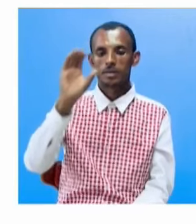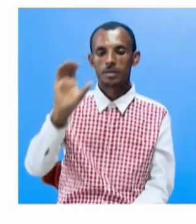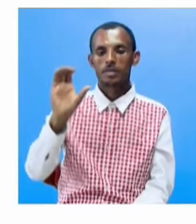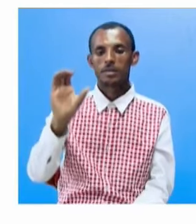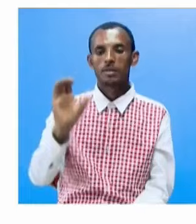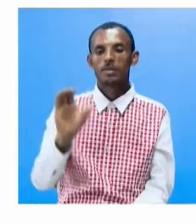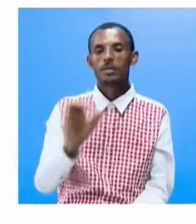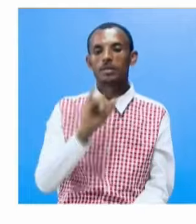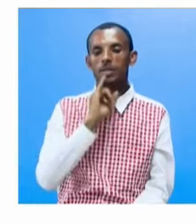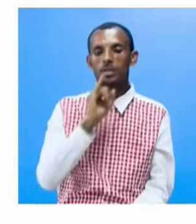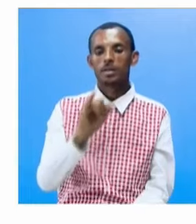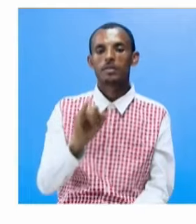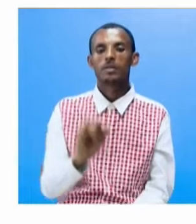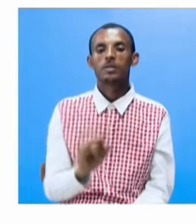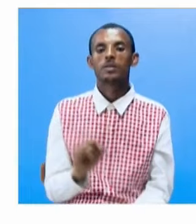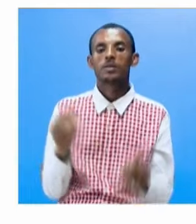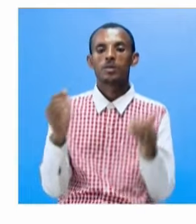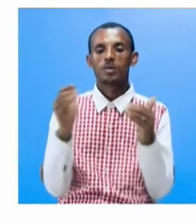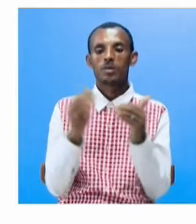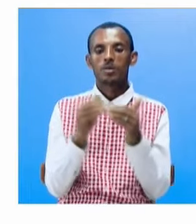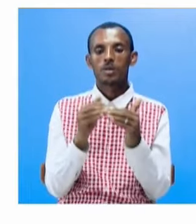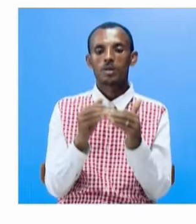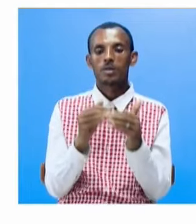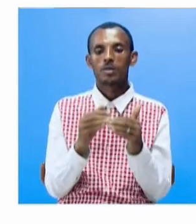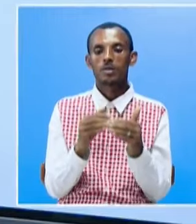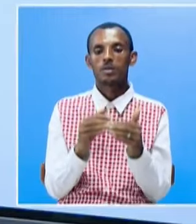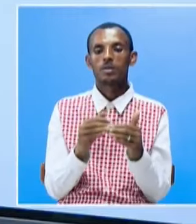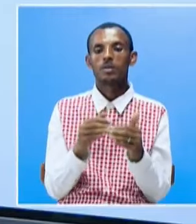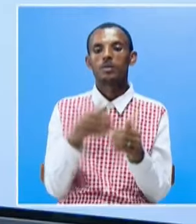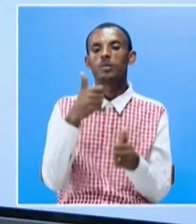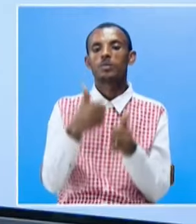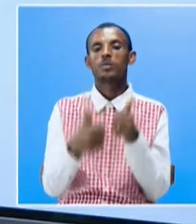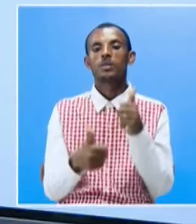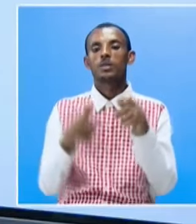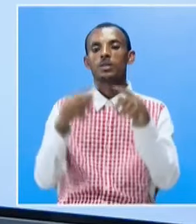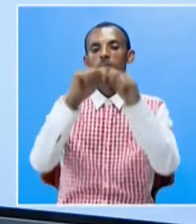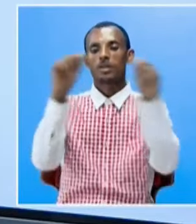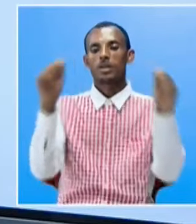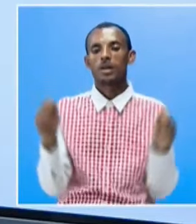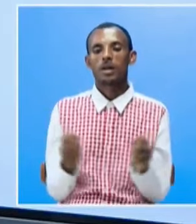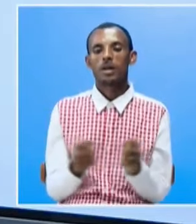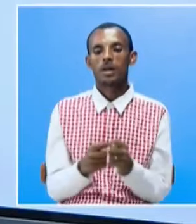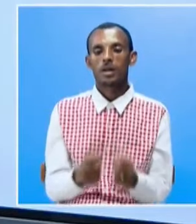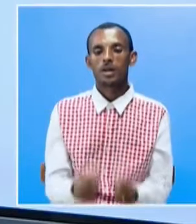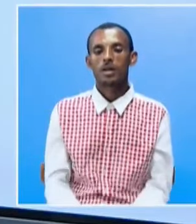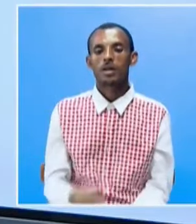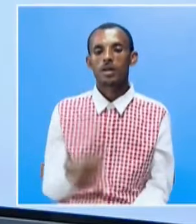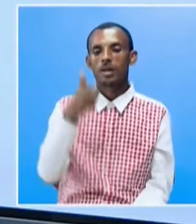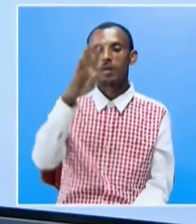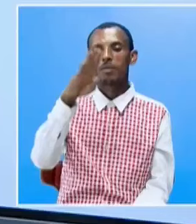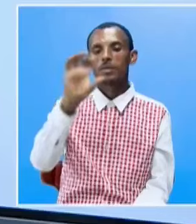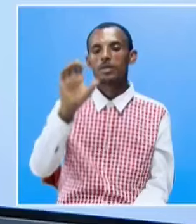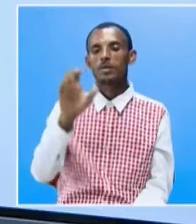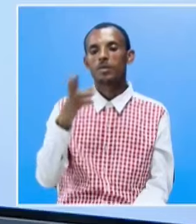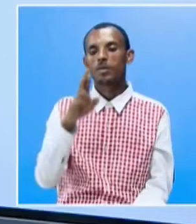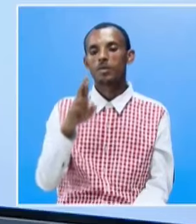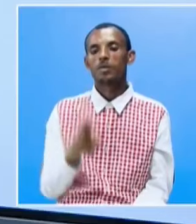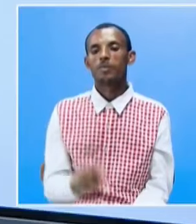ABC is congruent to which triangle? How do we fit triangle ABC on this one?